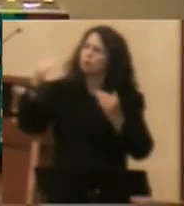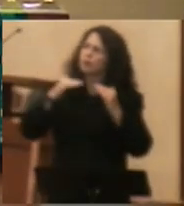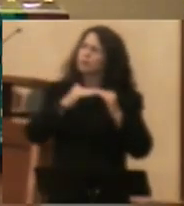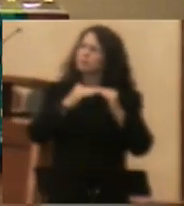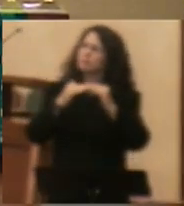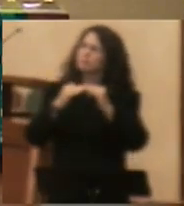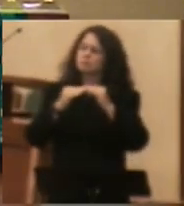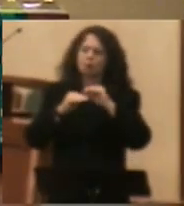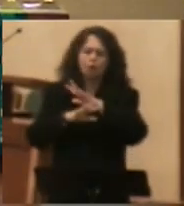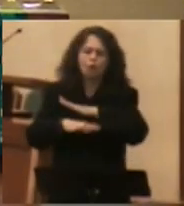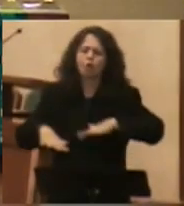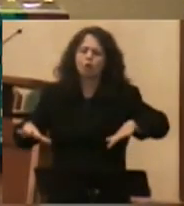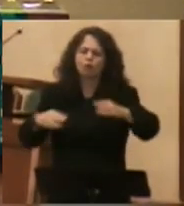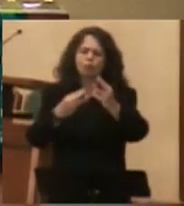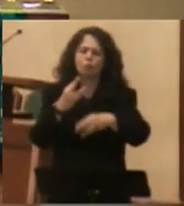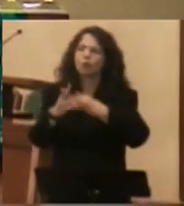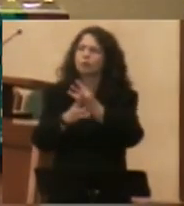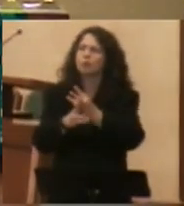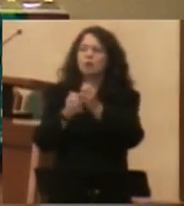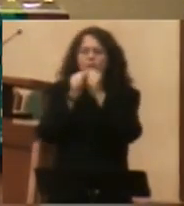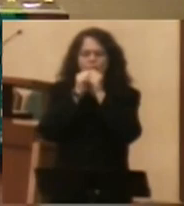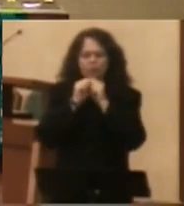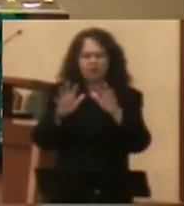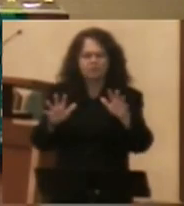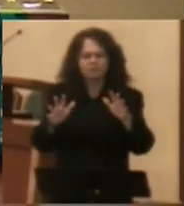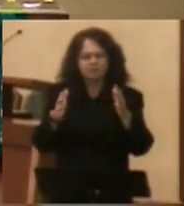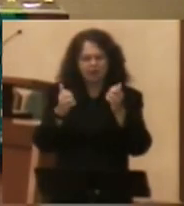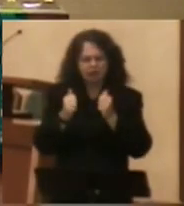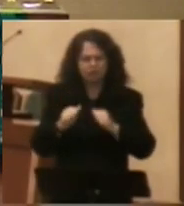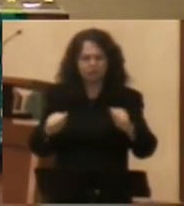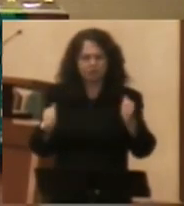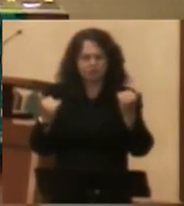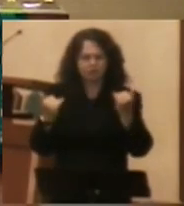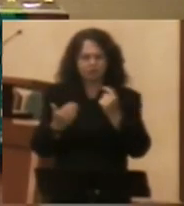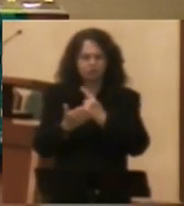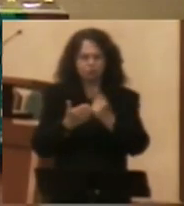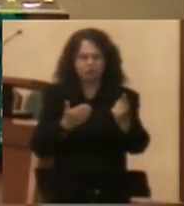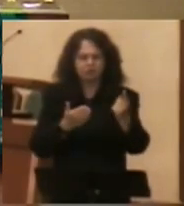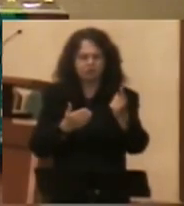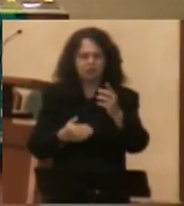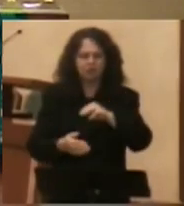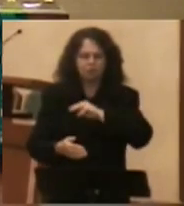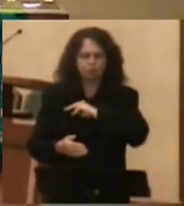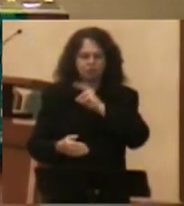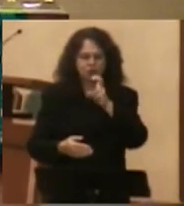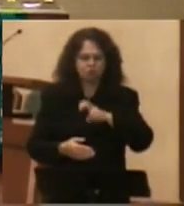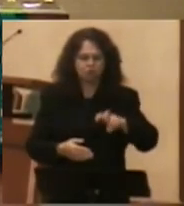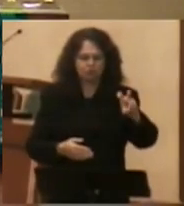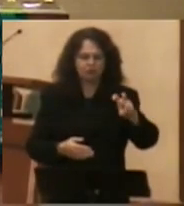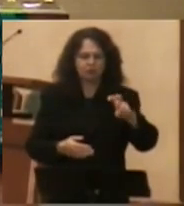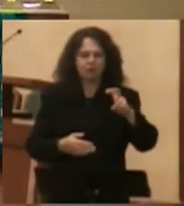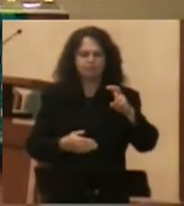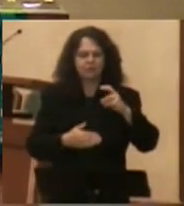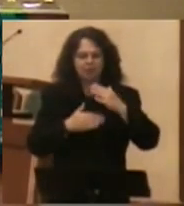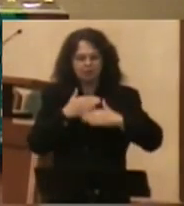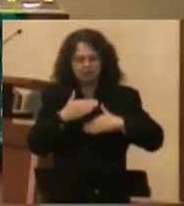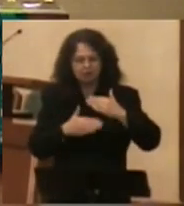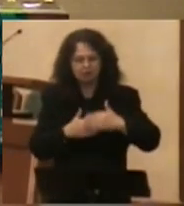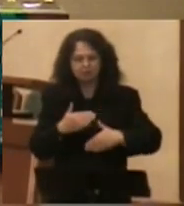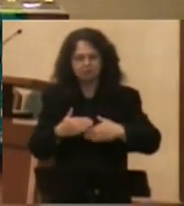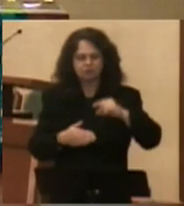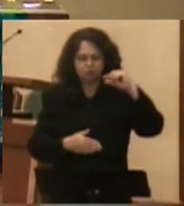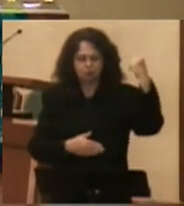the world. Bless the efforts of this week's Rochester mission trip to bring kindness, grace, and needed support to those